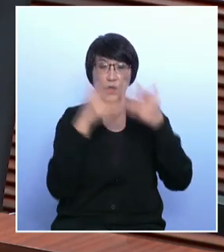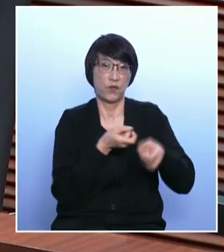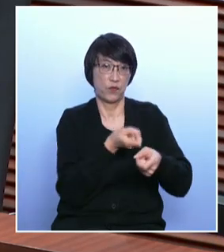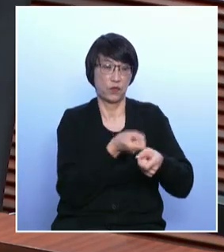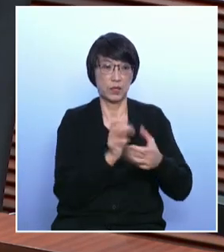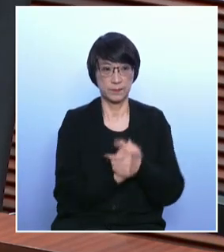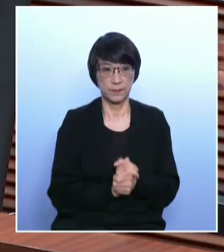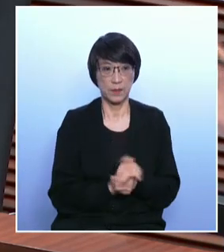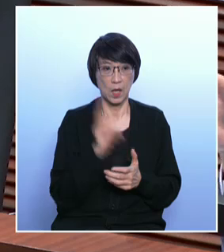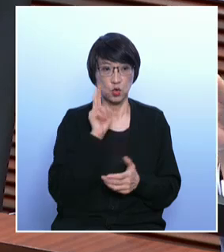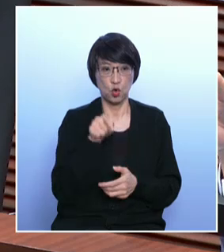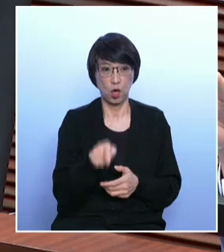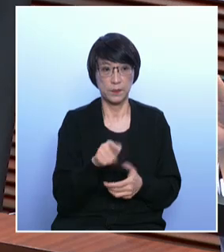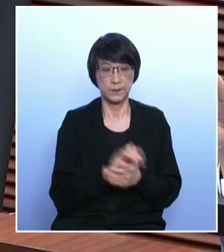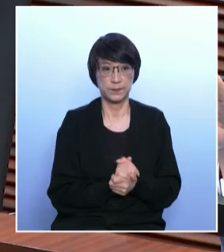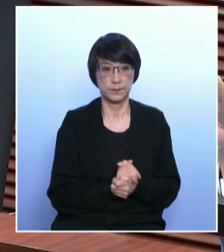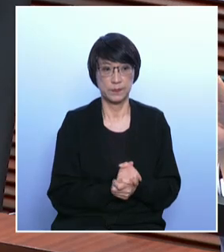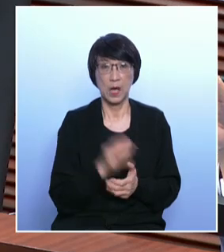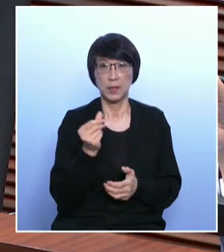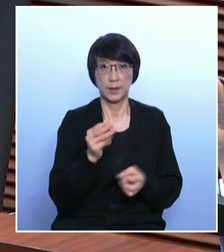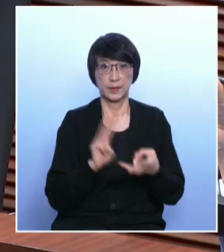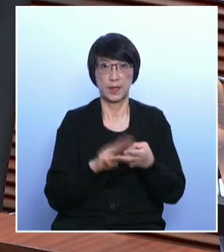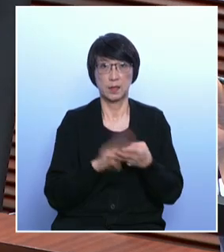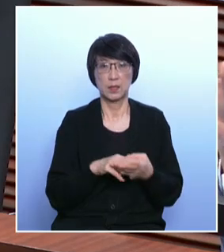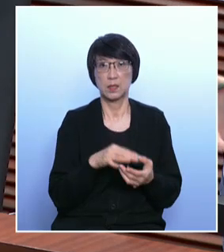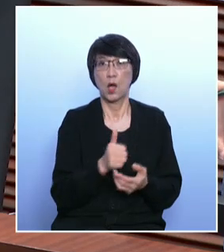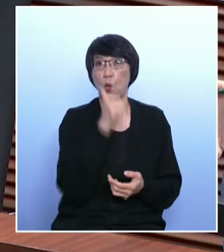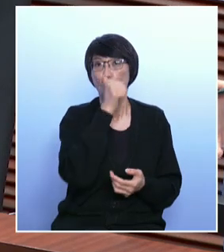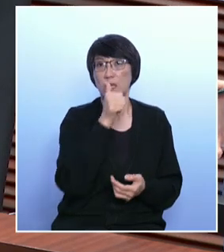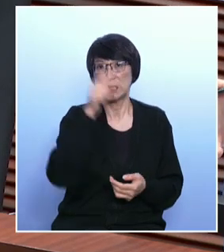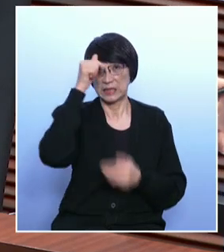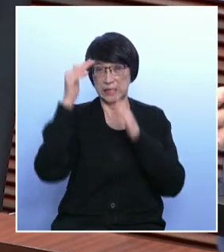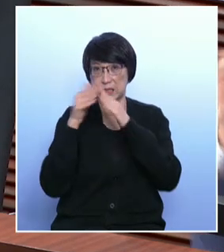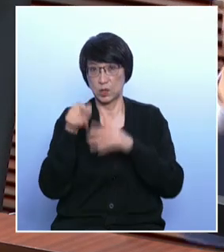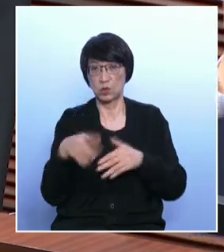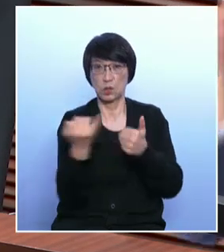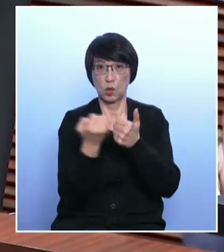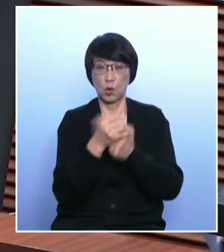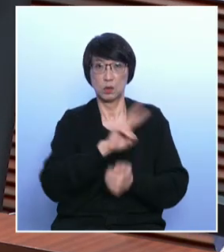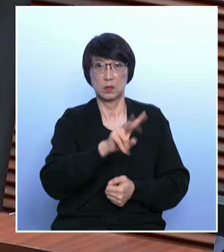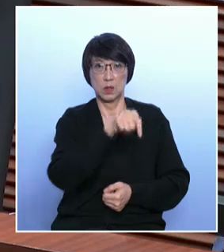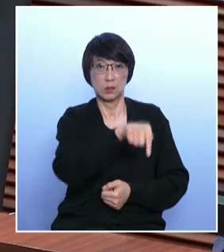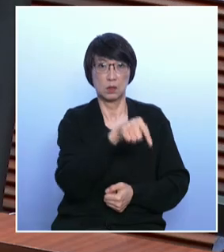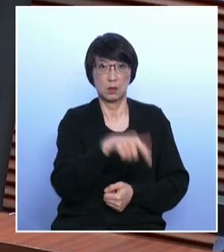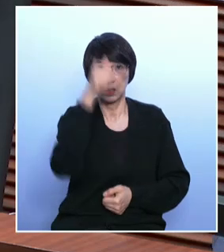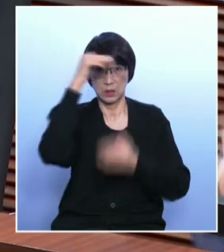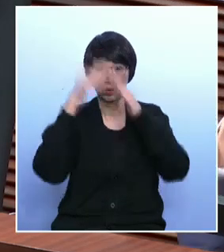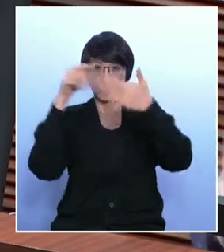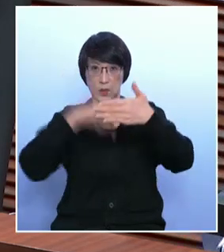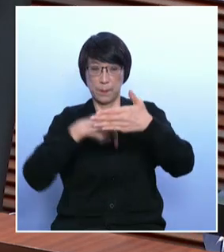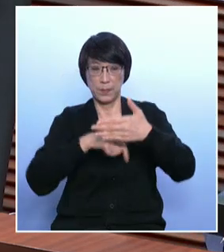Western District. Students can walk to the Kennedy Town. In Prince of Wales Hospital in Sha